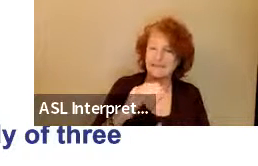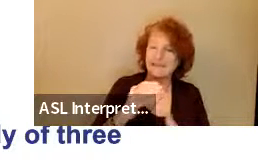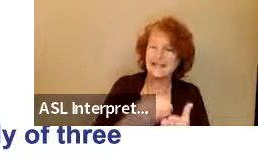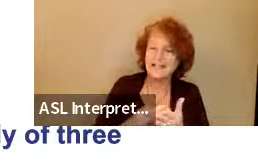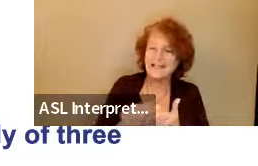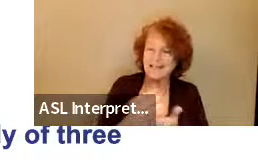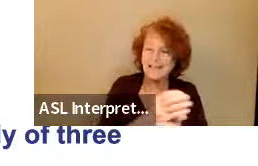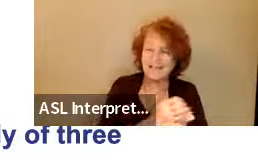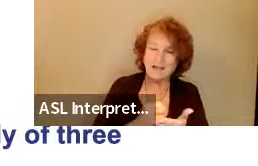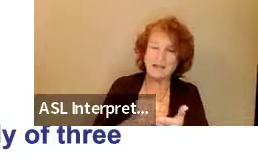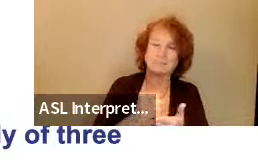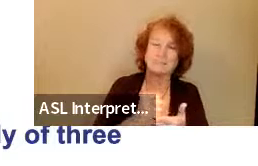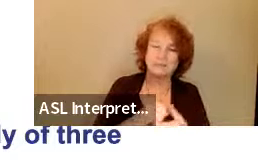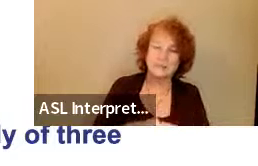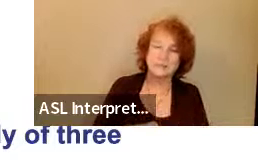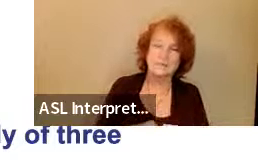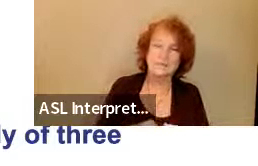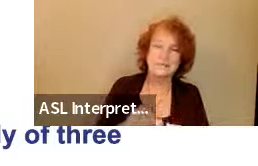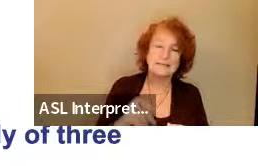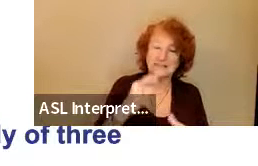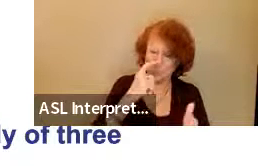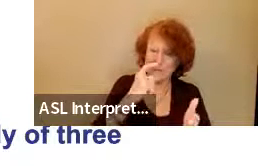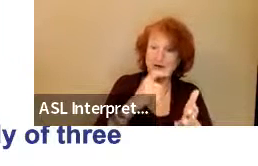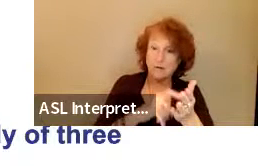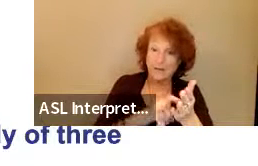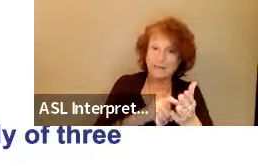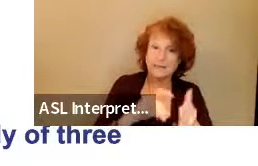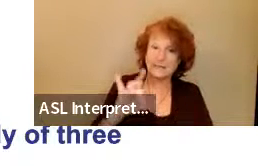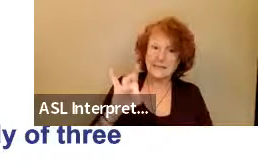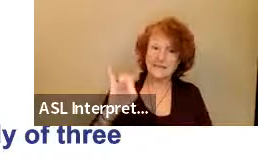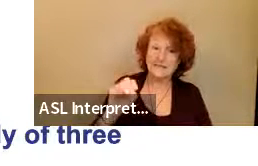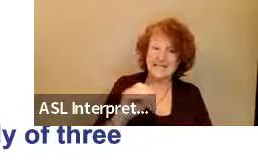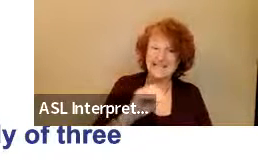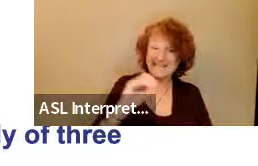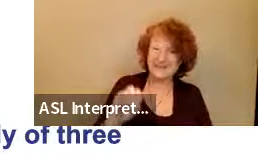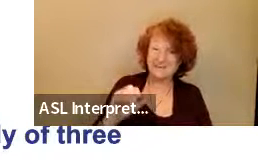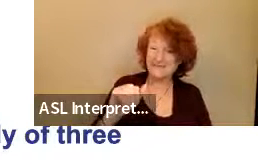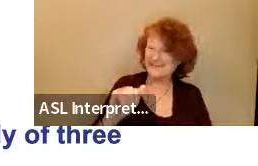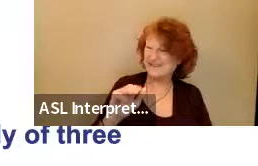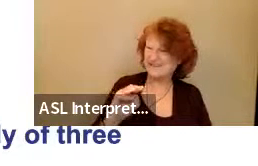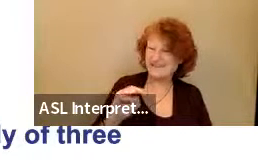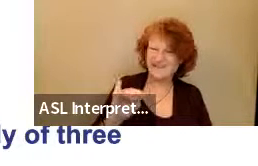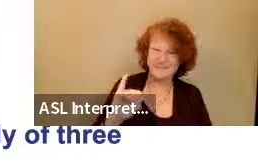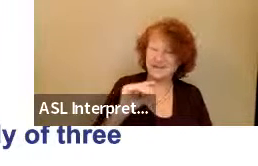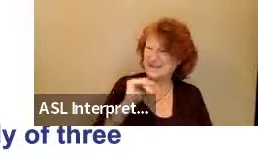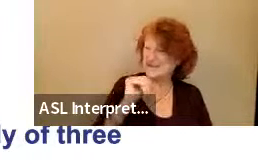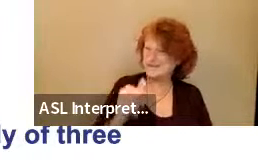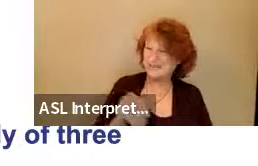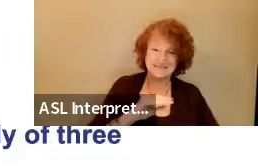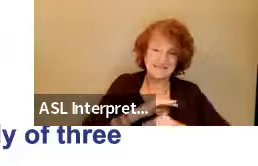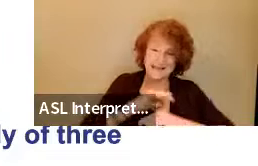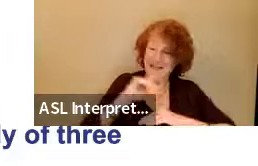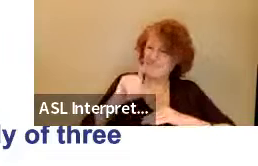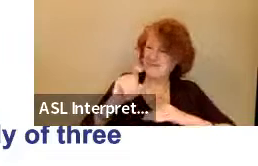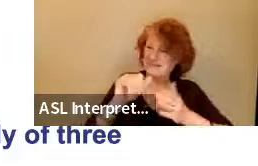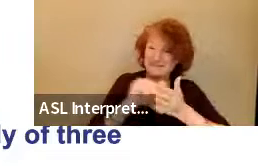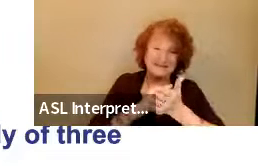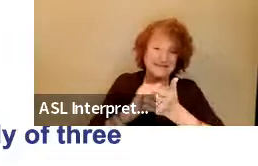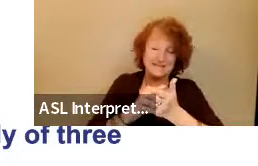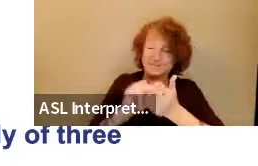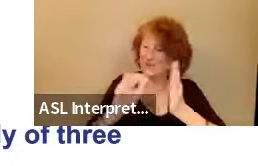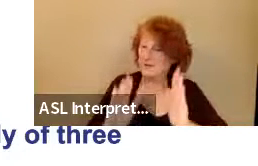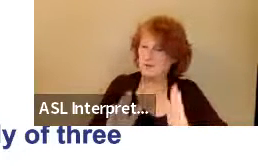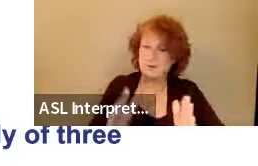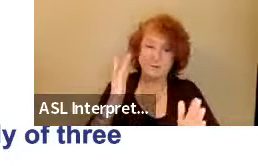for VIH. We recognize that 80% AMI doesn't meet the needs of New Yorkers who need affordable housing, especially as AMIs have